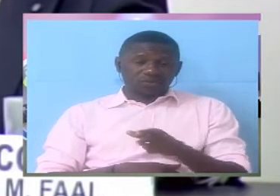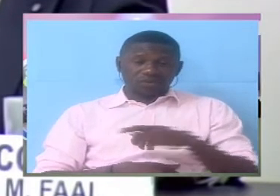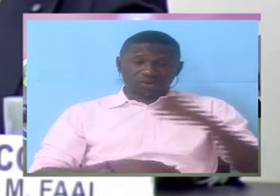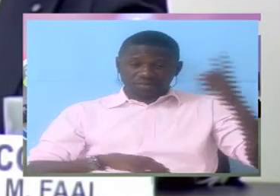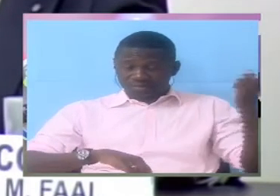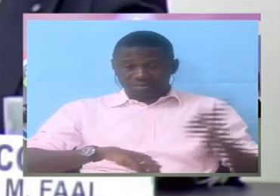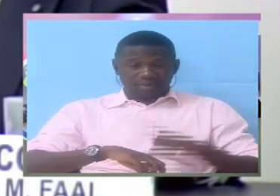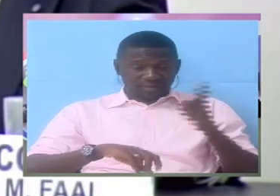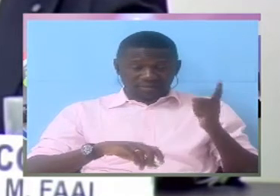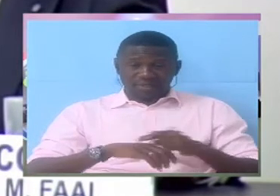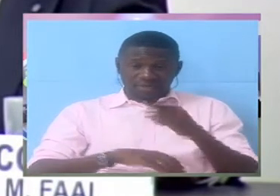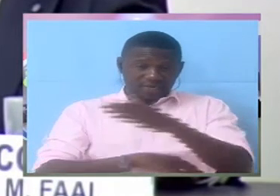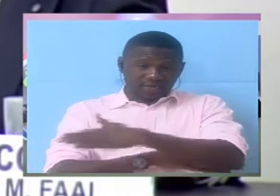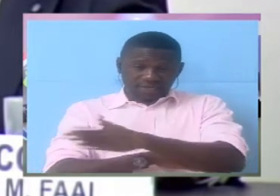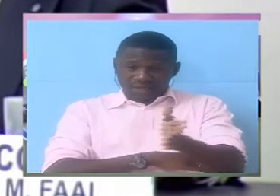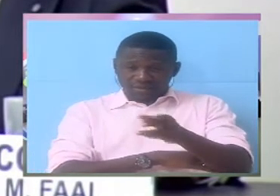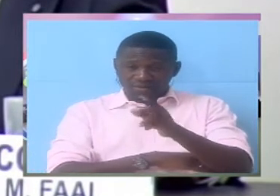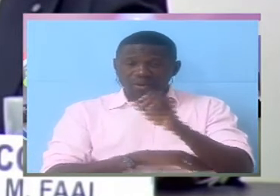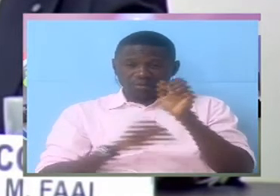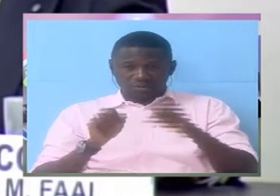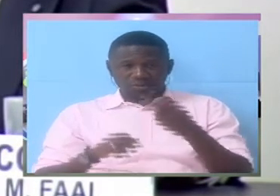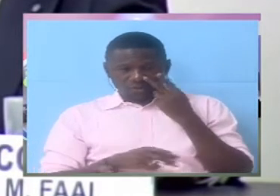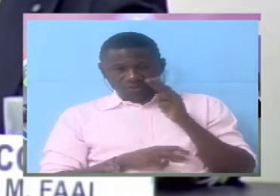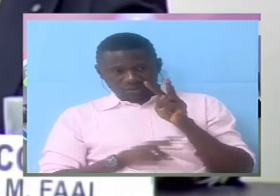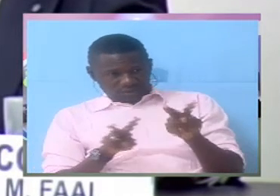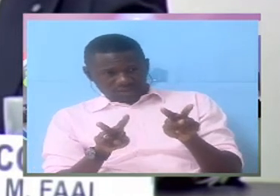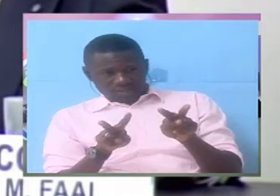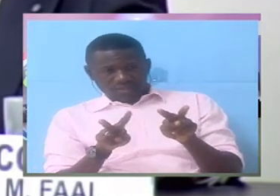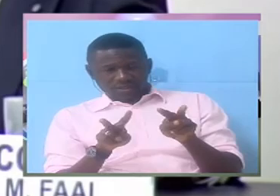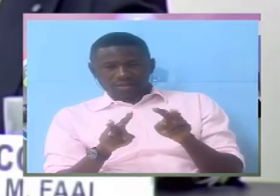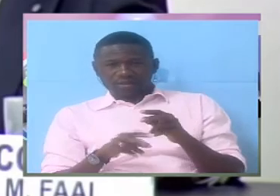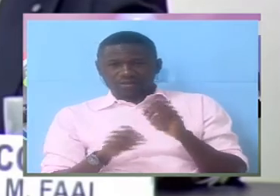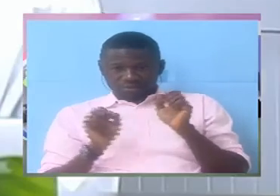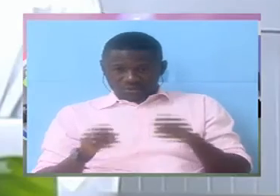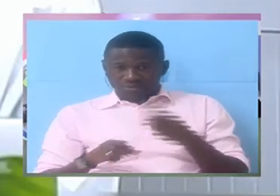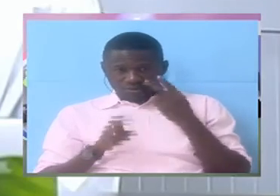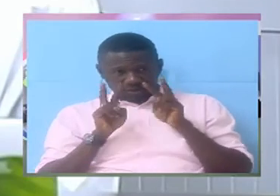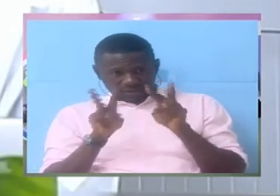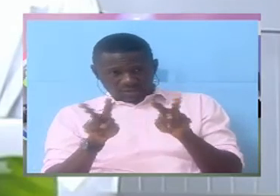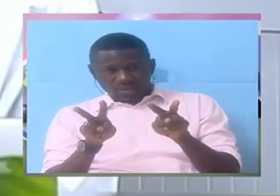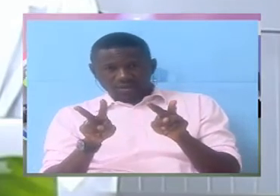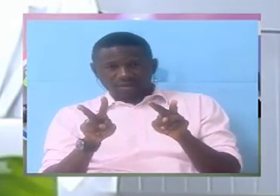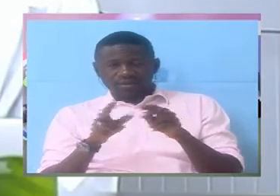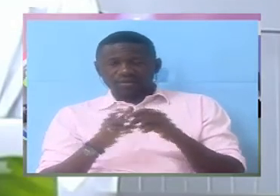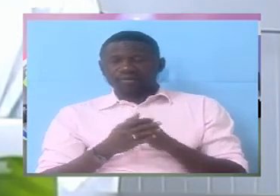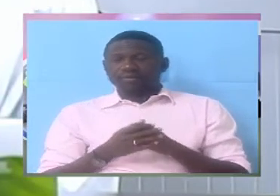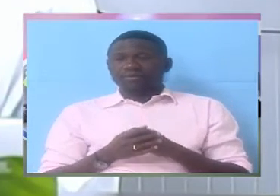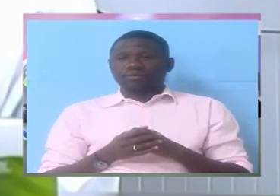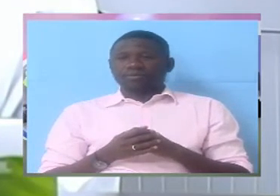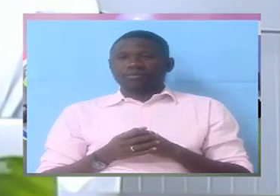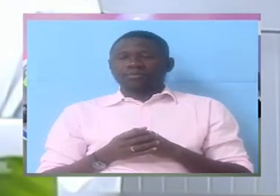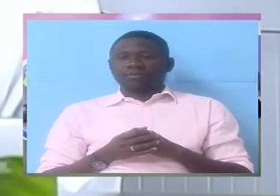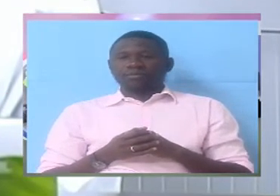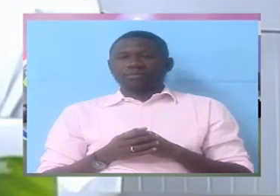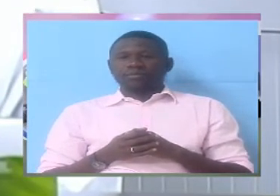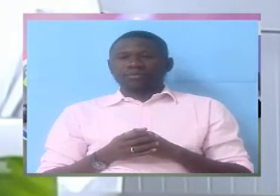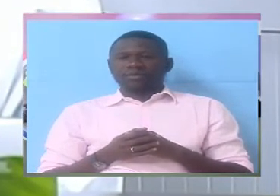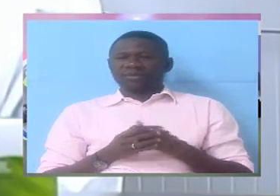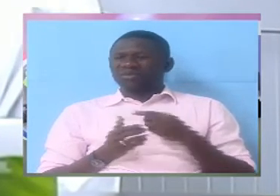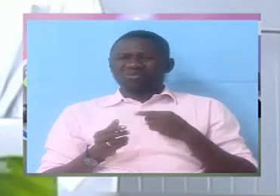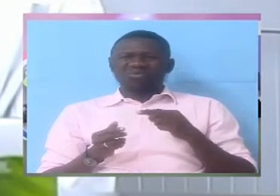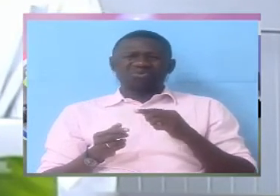it? Ning ay tere tere ka damu ka lipa bunda korda bunda ba tole nufai ba jela ba. Well, it's a stone throw. It's not